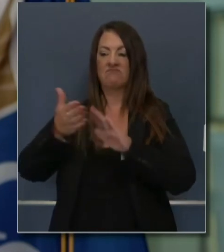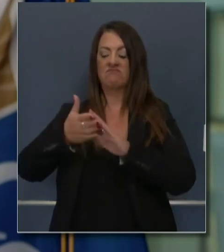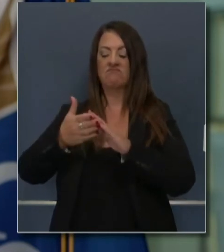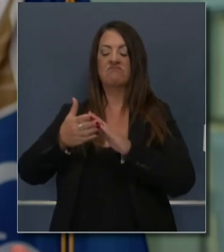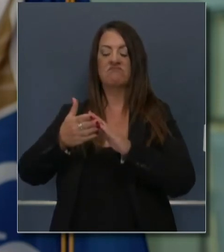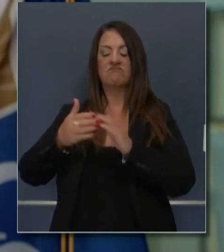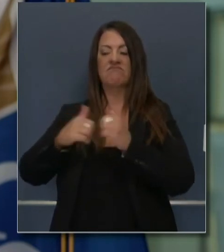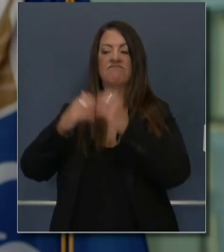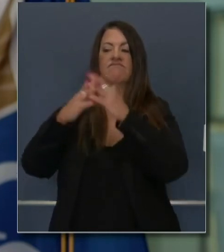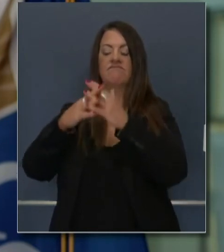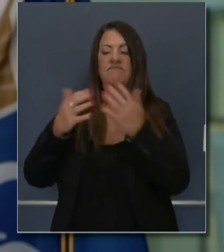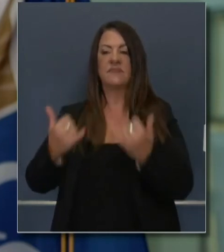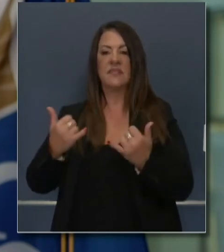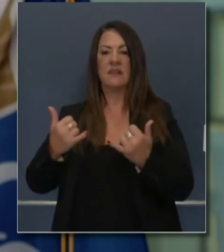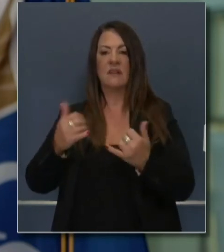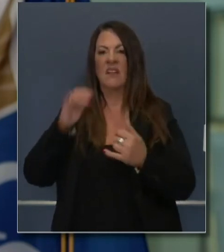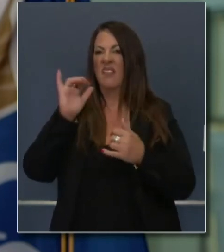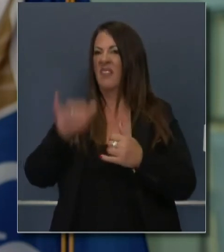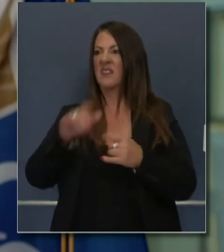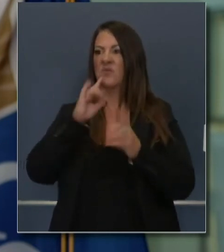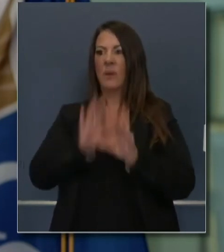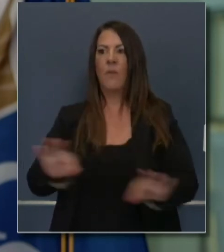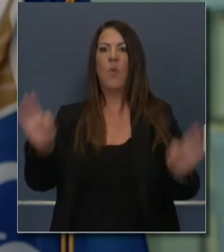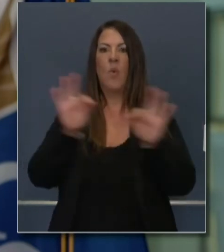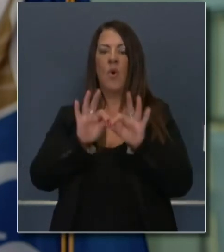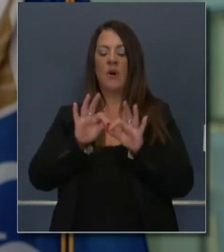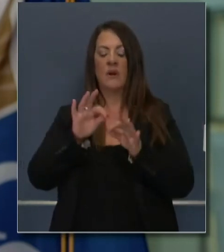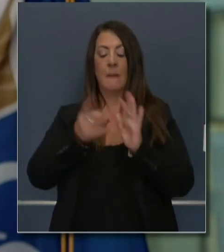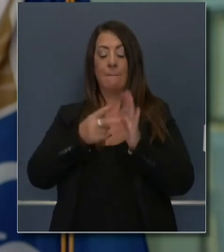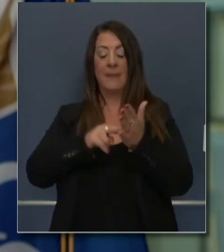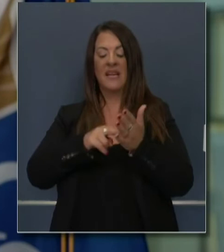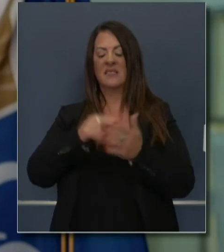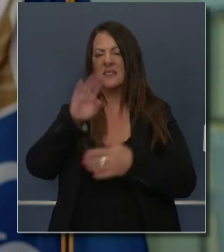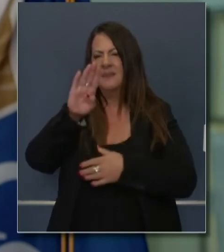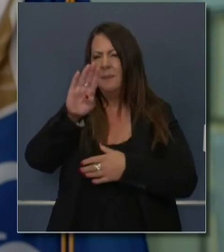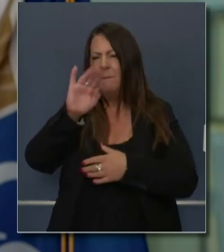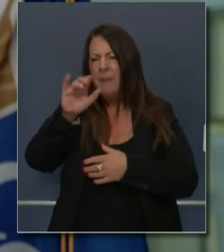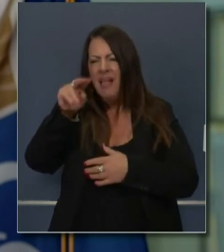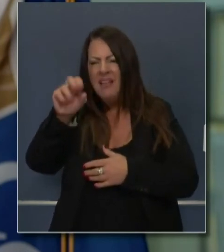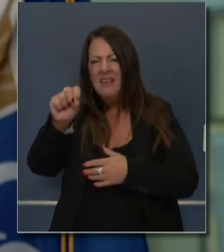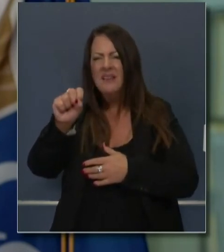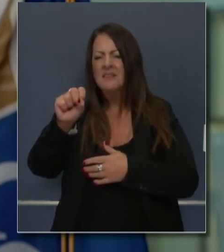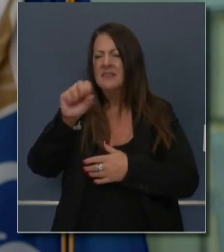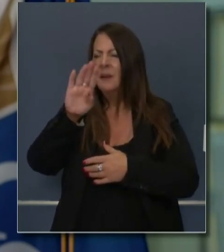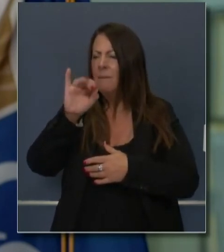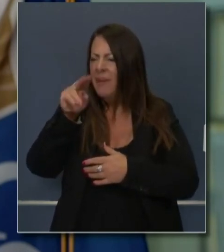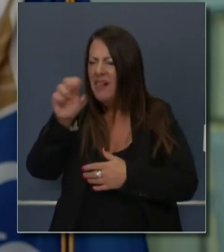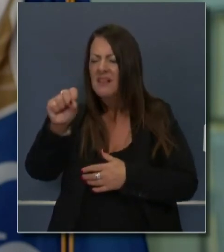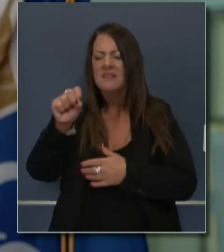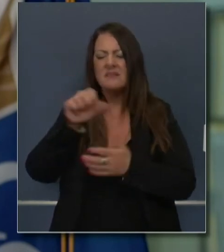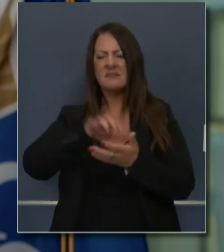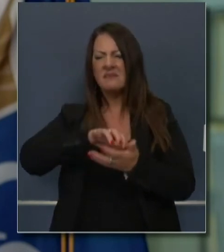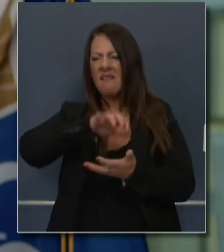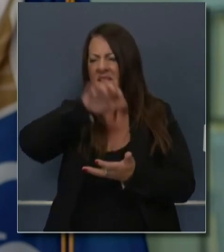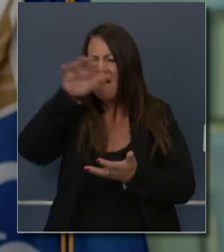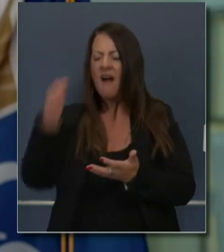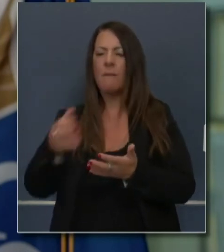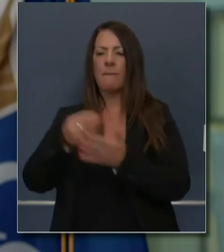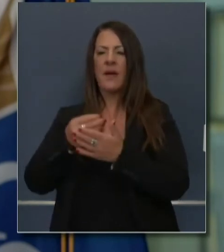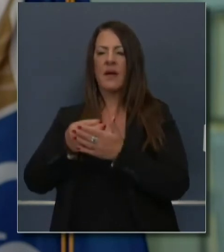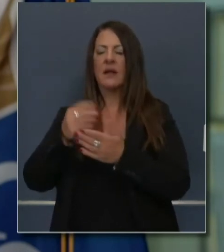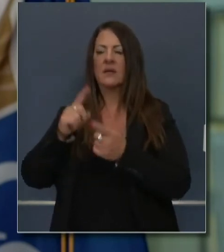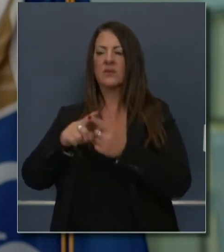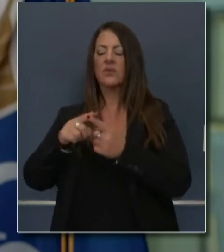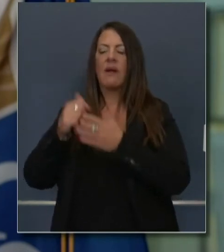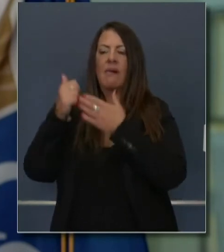is foundational. That's billions and billions and billions of dollars in the hands of people that really need it. And that is equally a top priority